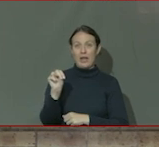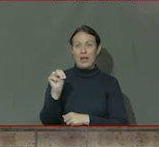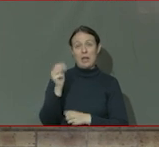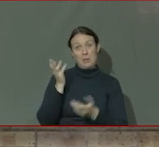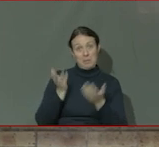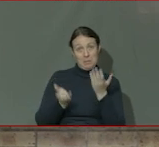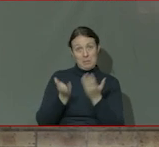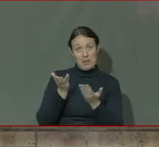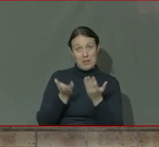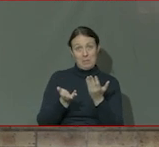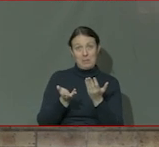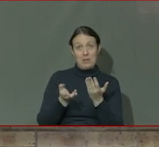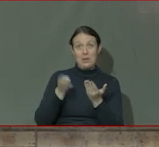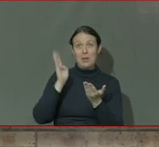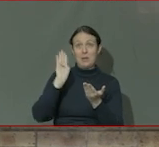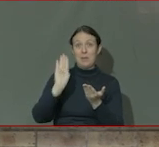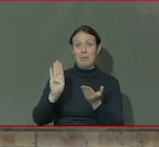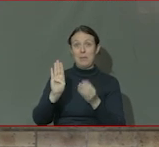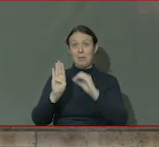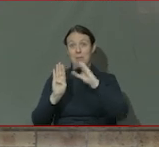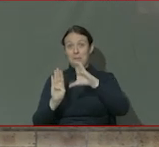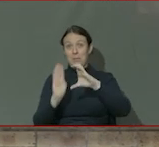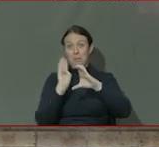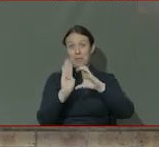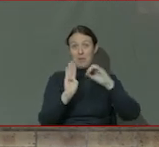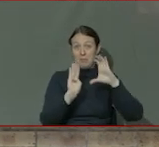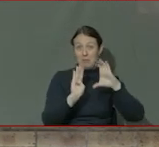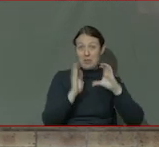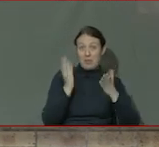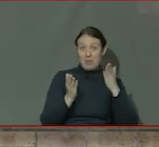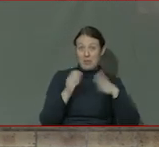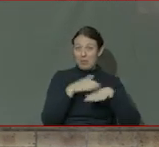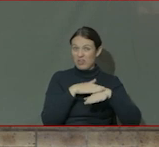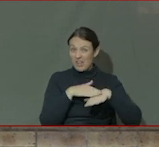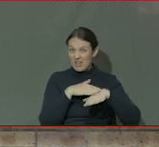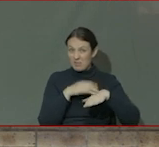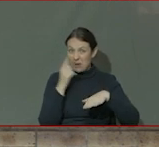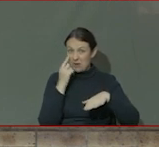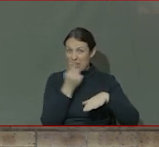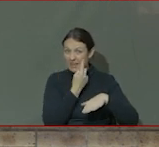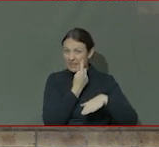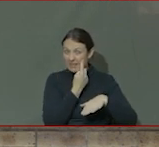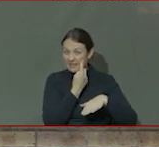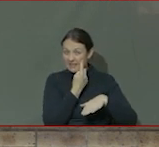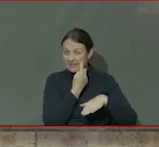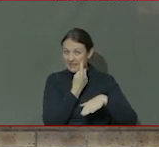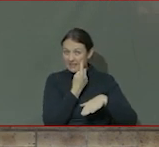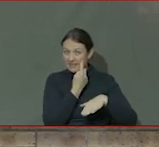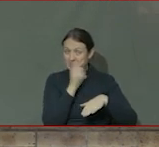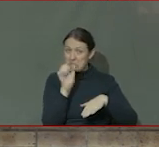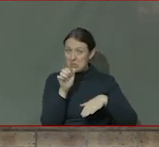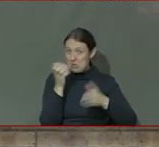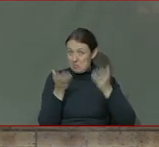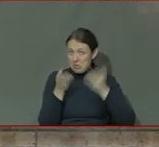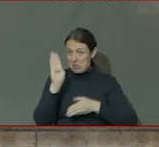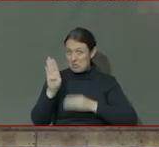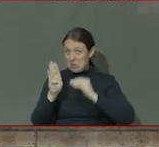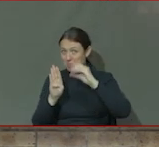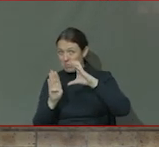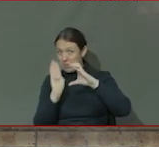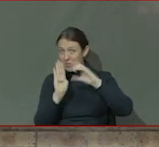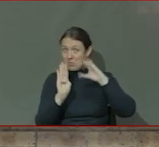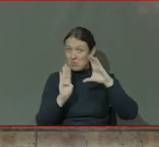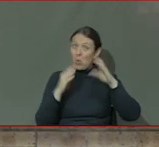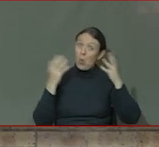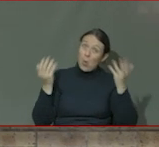could be perhaps, because John, does he have brown eyes? He could be like that,